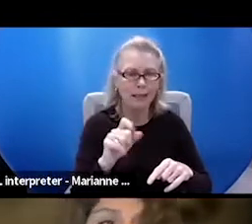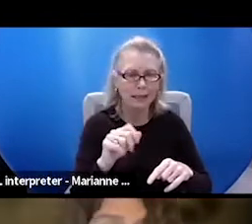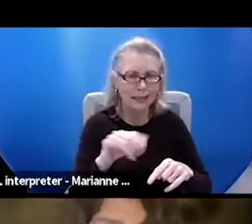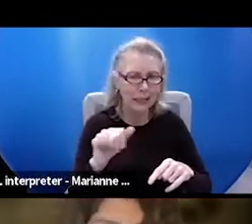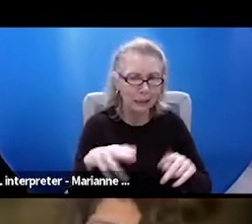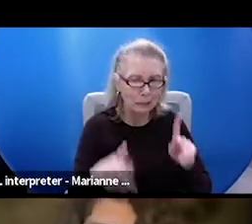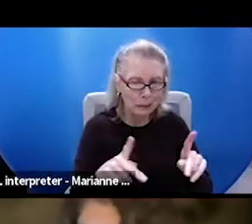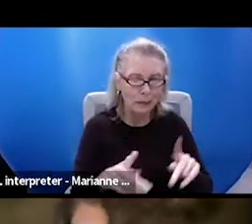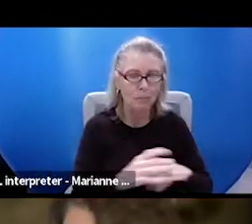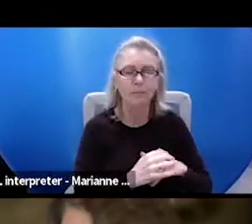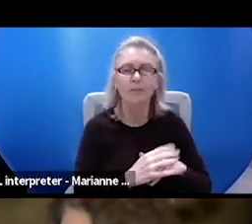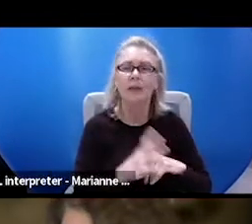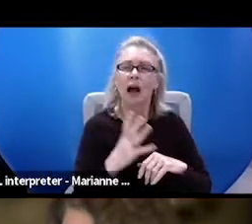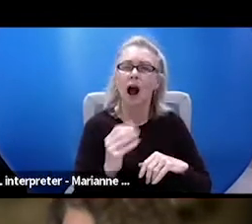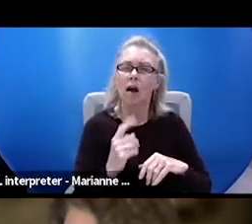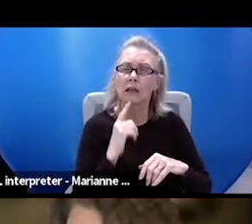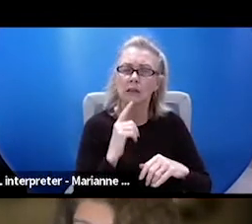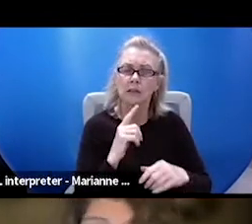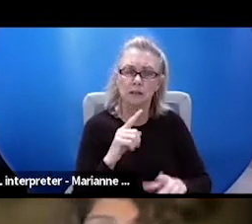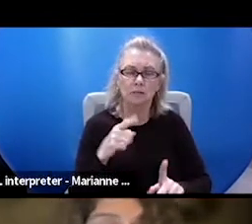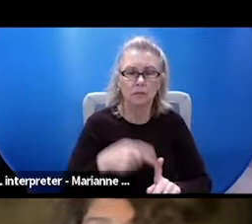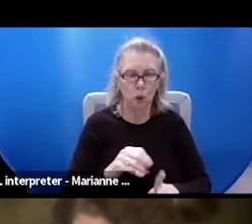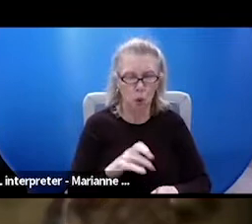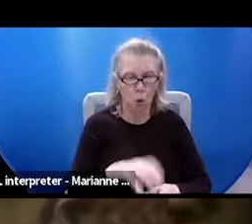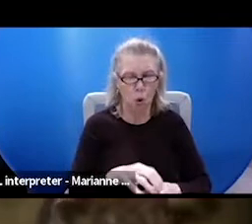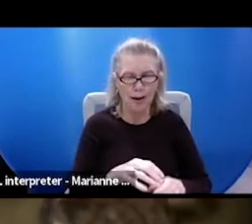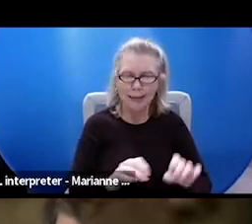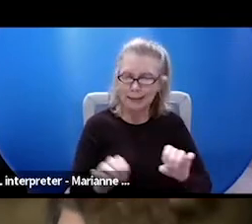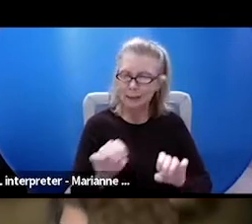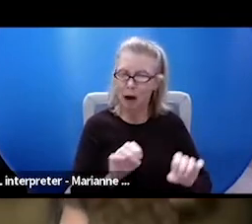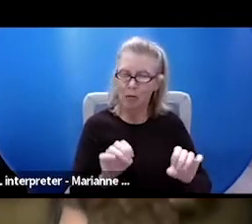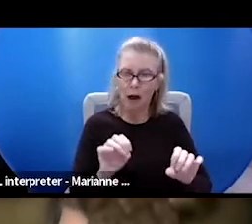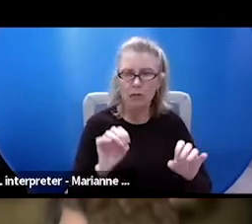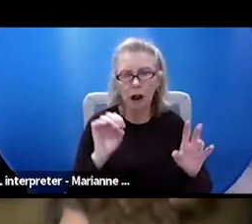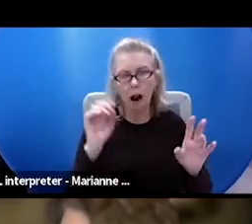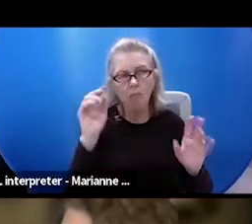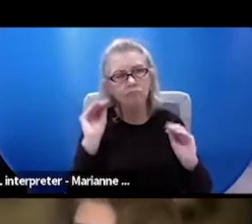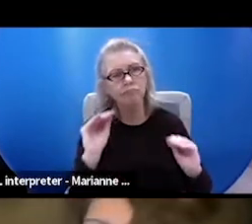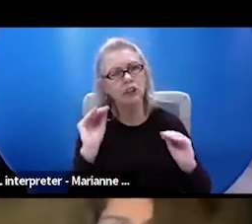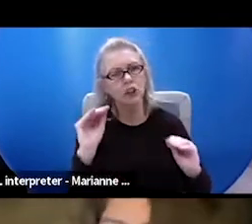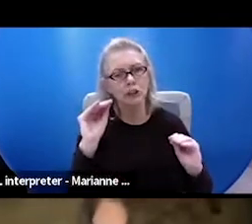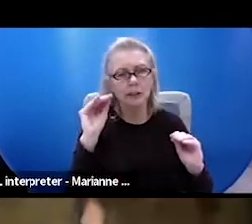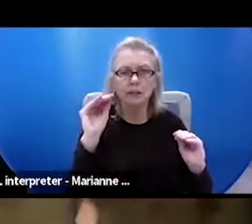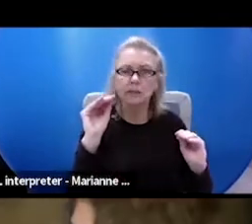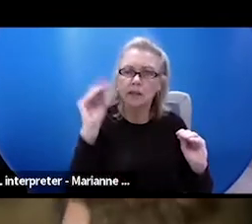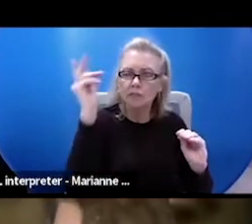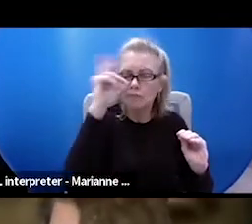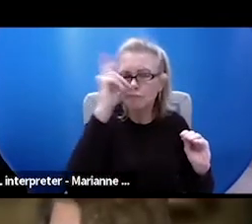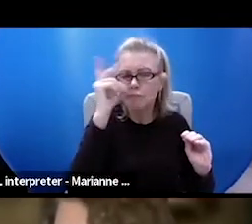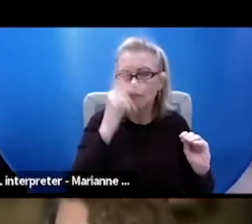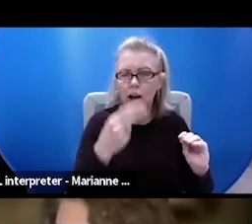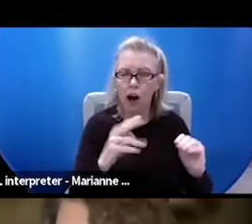its core, it's an experimental pedagogical hub. And we can change the slide.